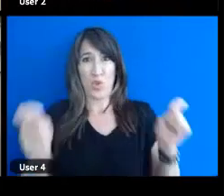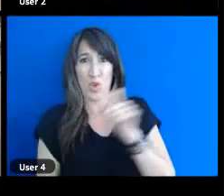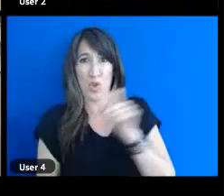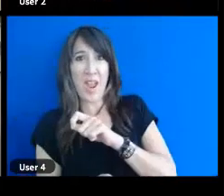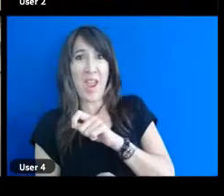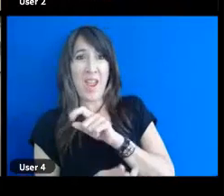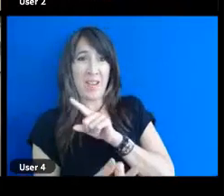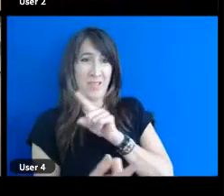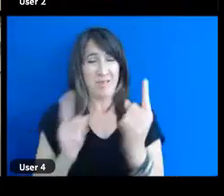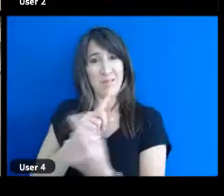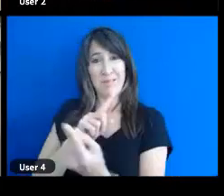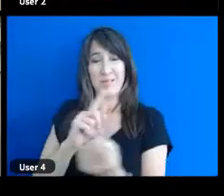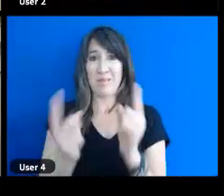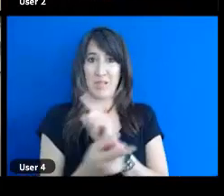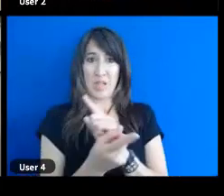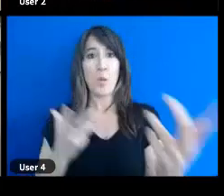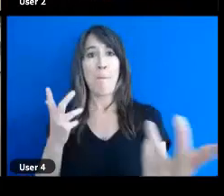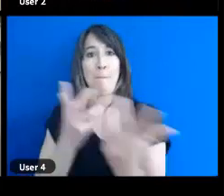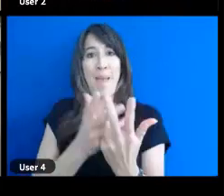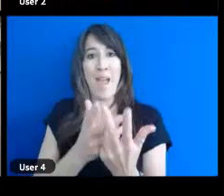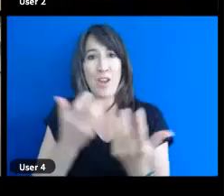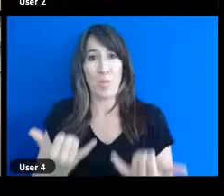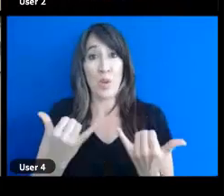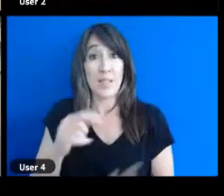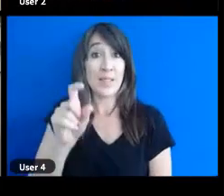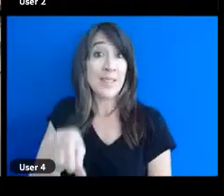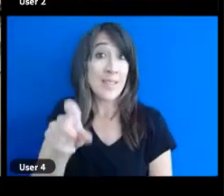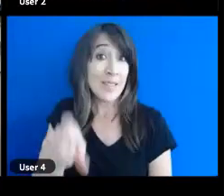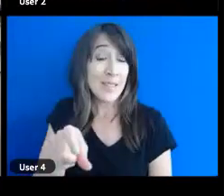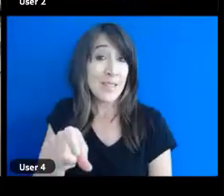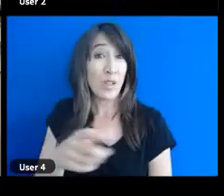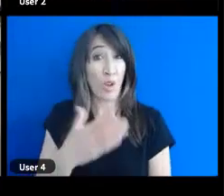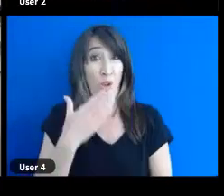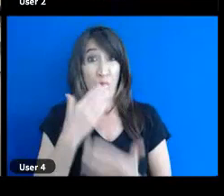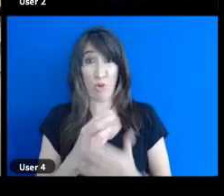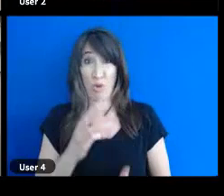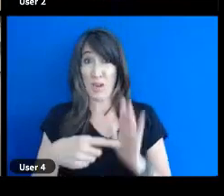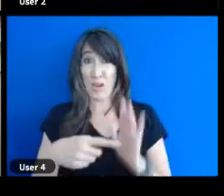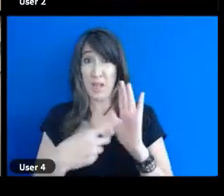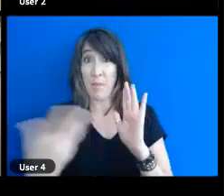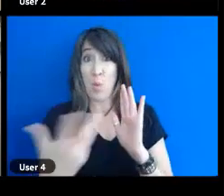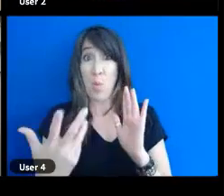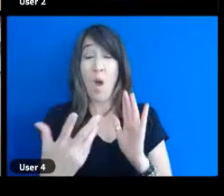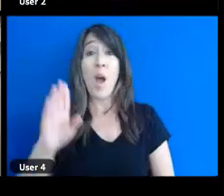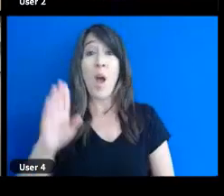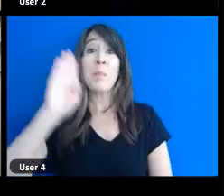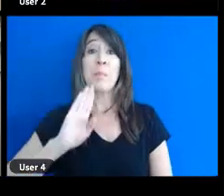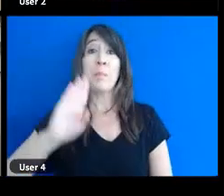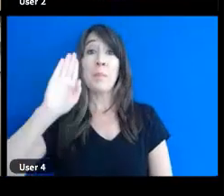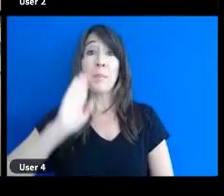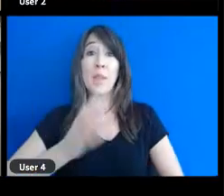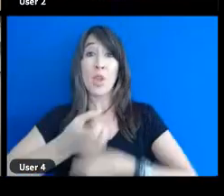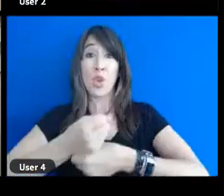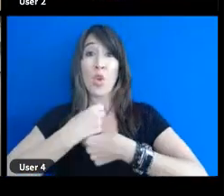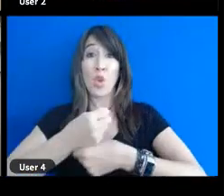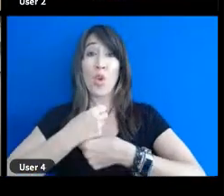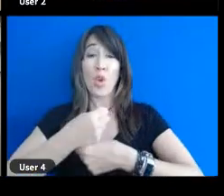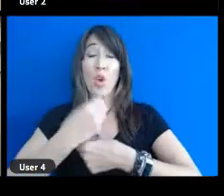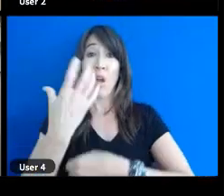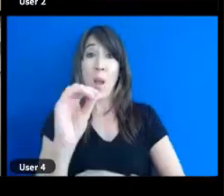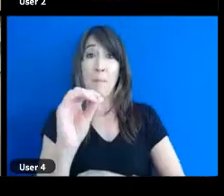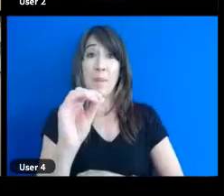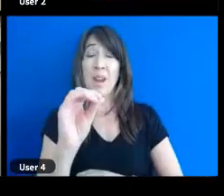they were creating and distributing. A really great example is all of the breweries that we've seen from coast to coast